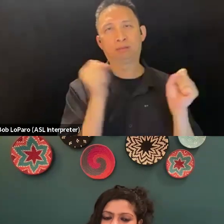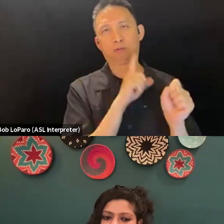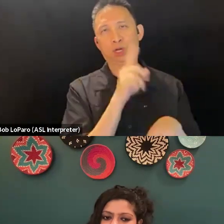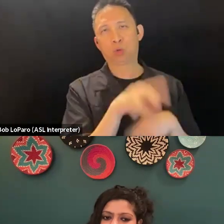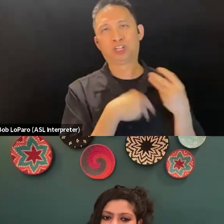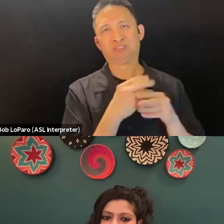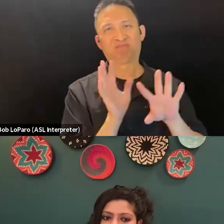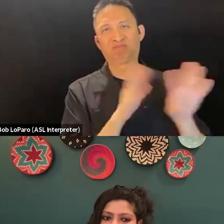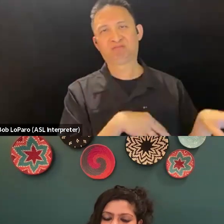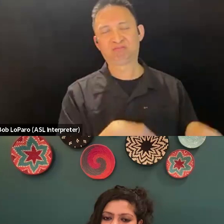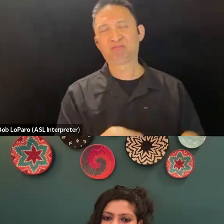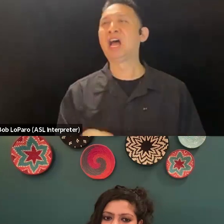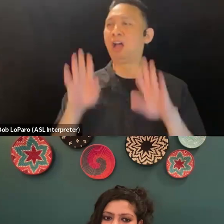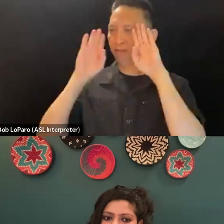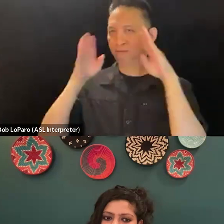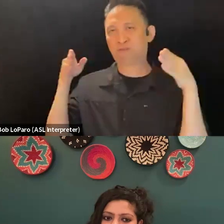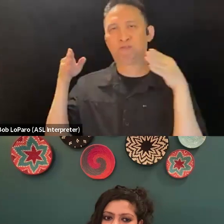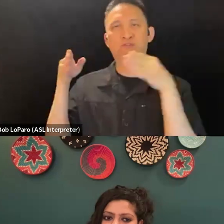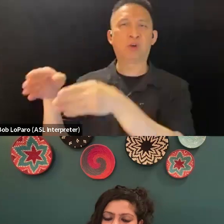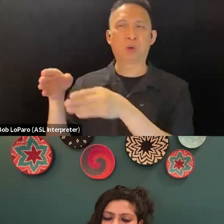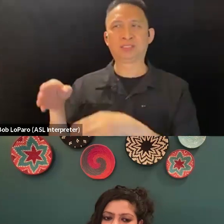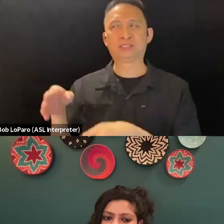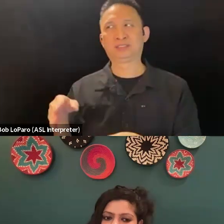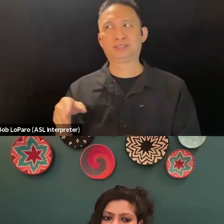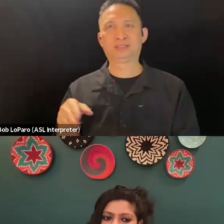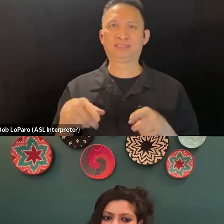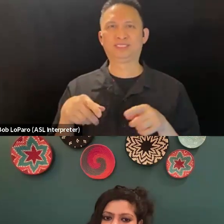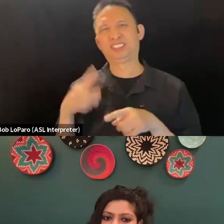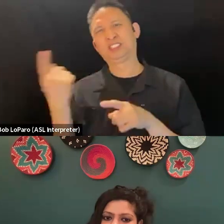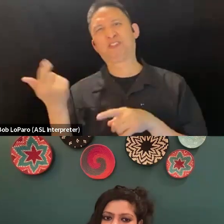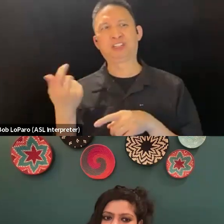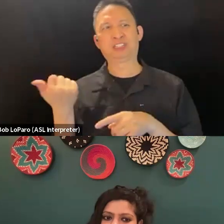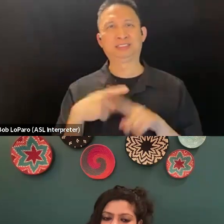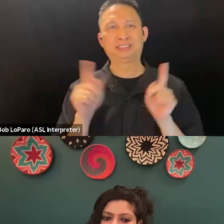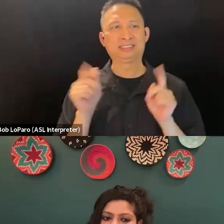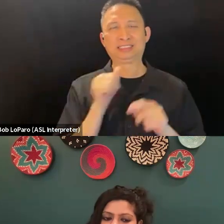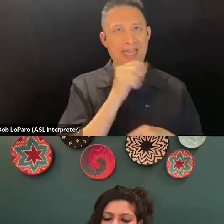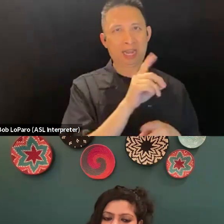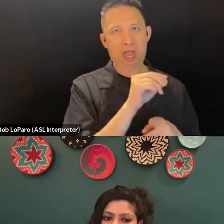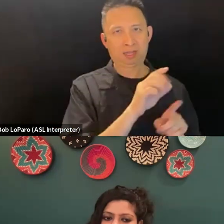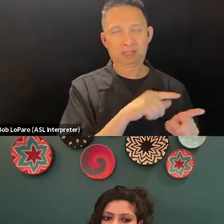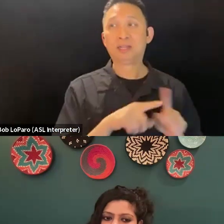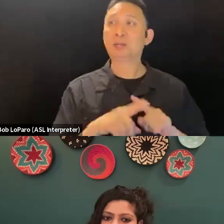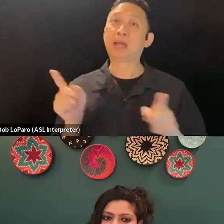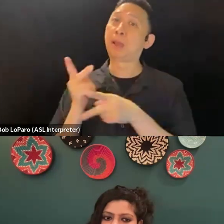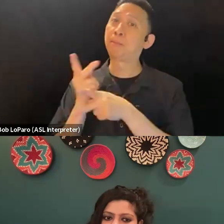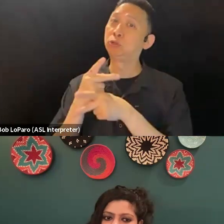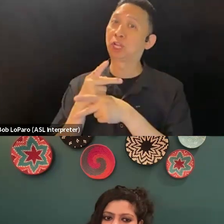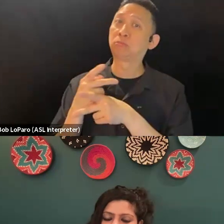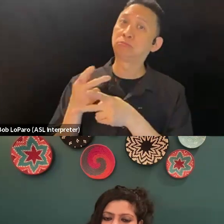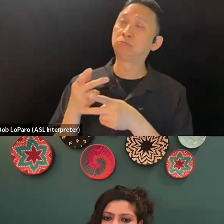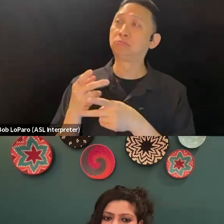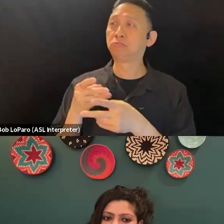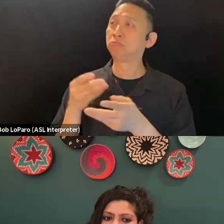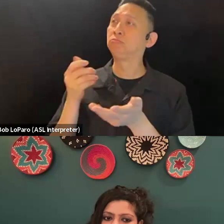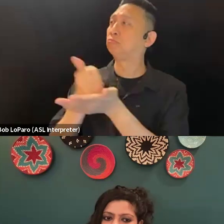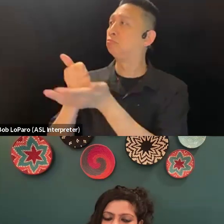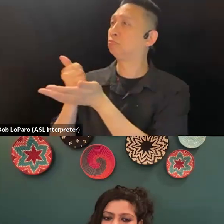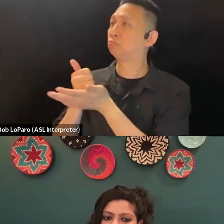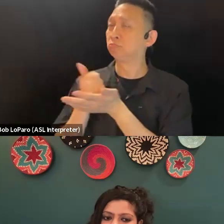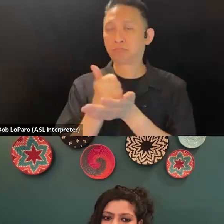that because you guys have secured funding from almost like all of the major funds for your both of your films, how